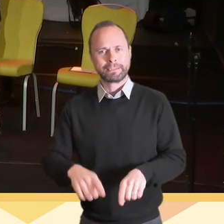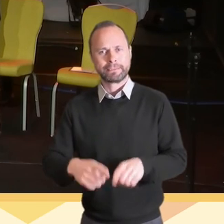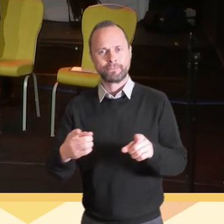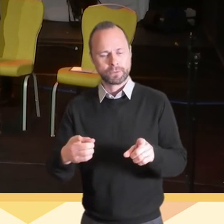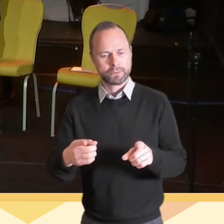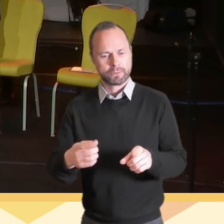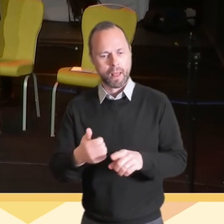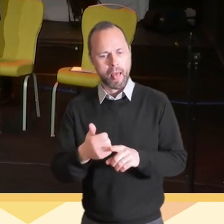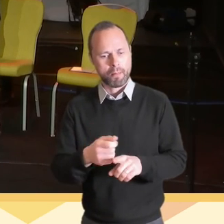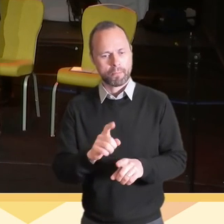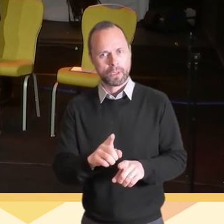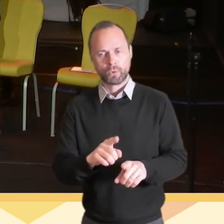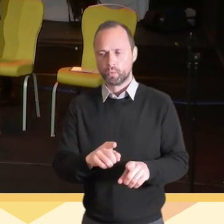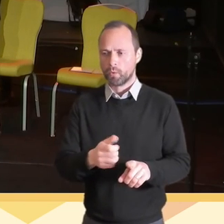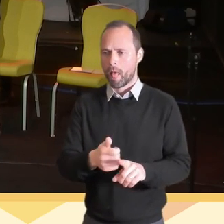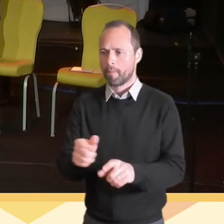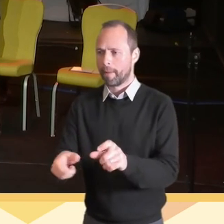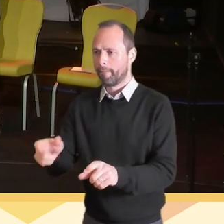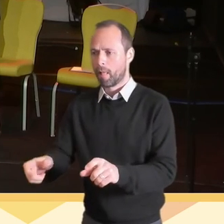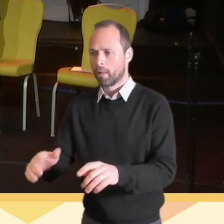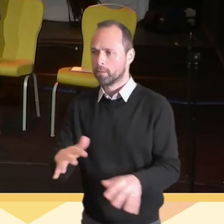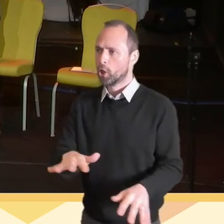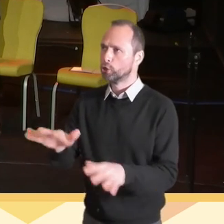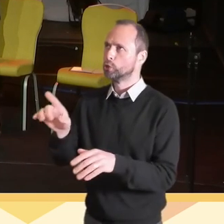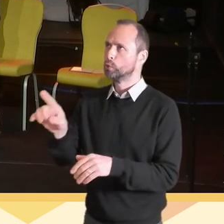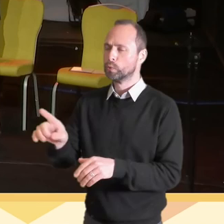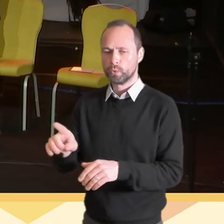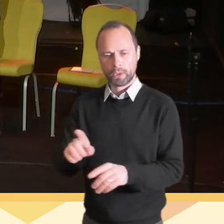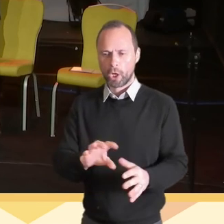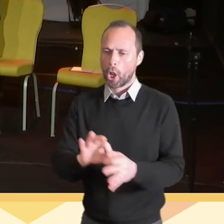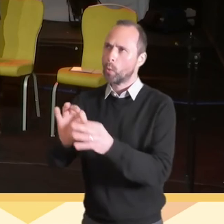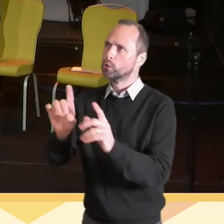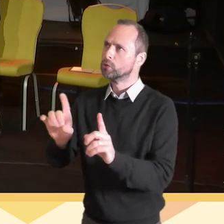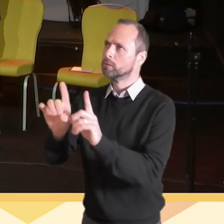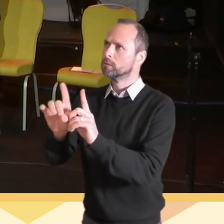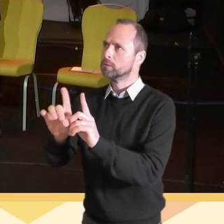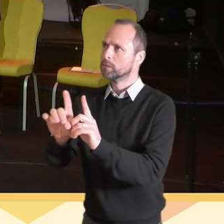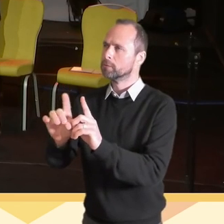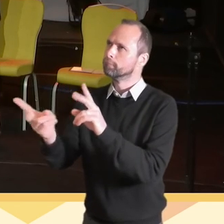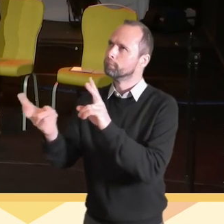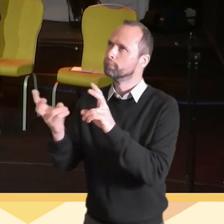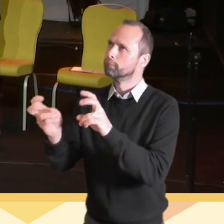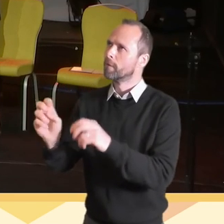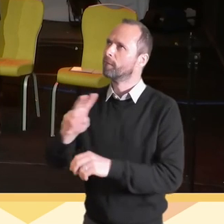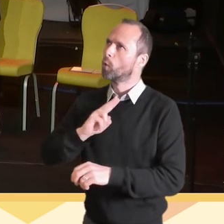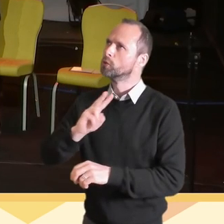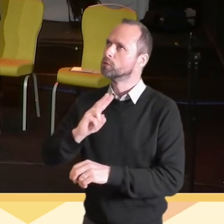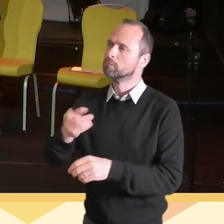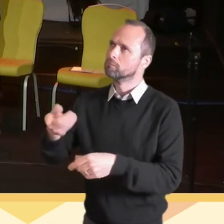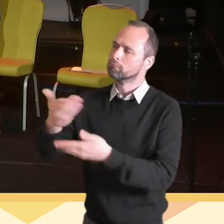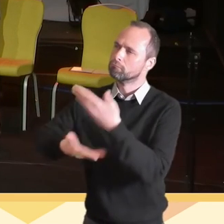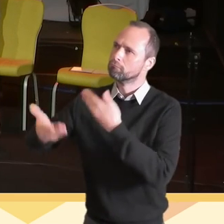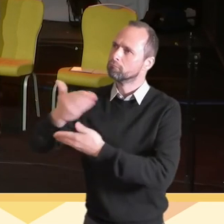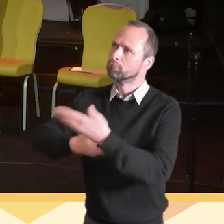you. We pray that she will stay close to you and listen to your voice. Help her build a bigger table